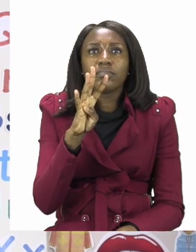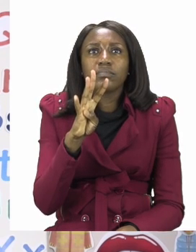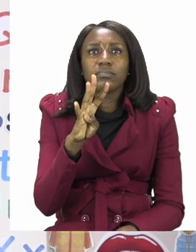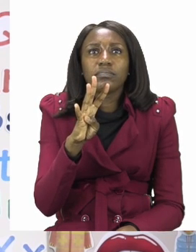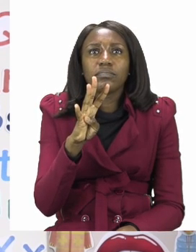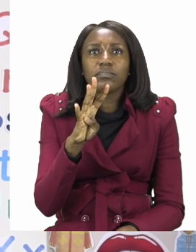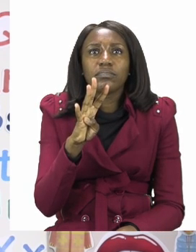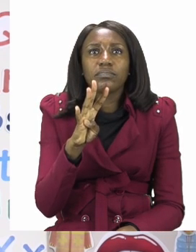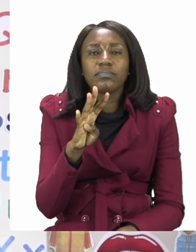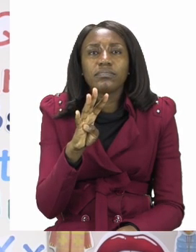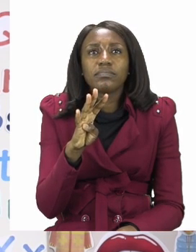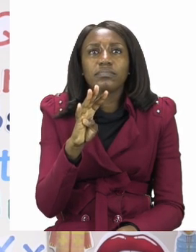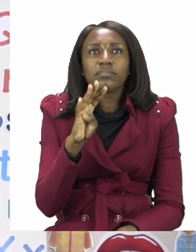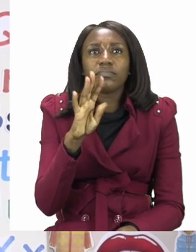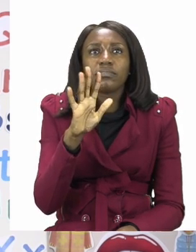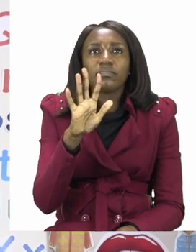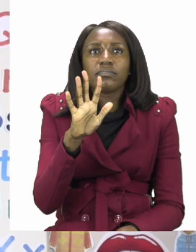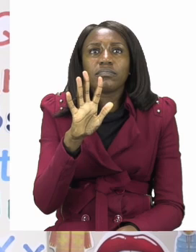4,